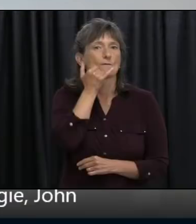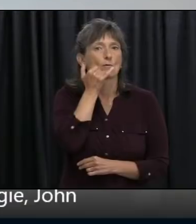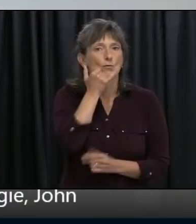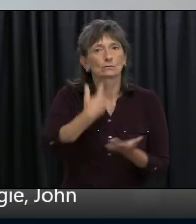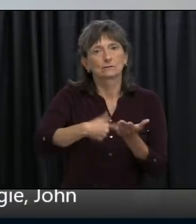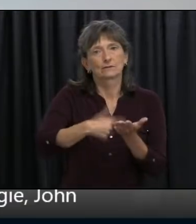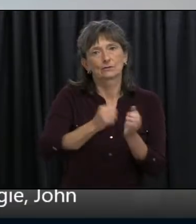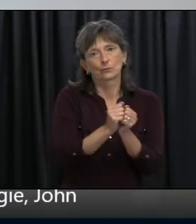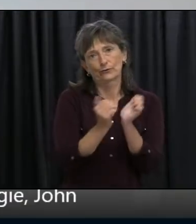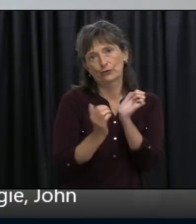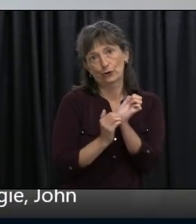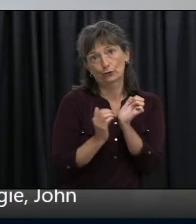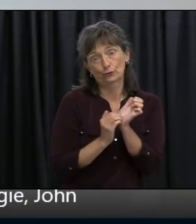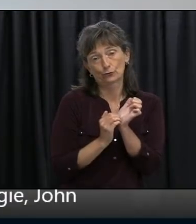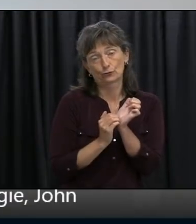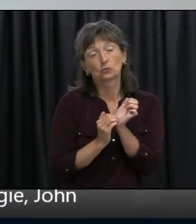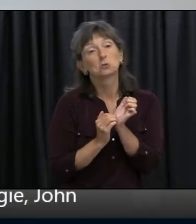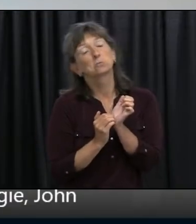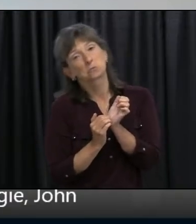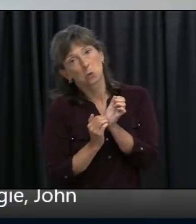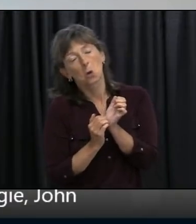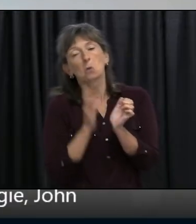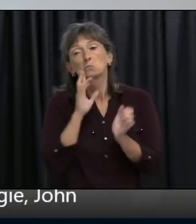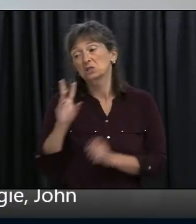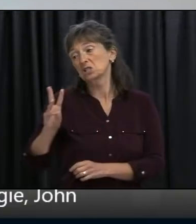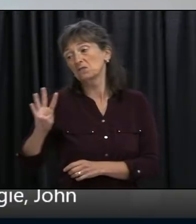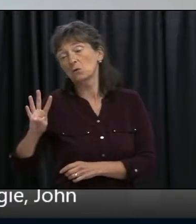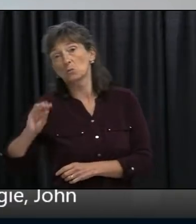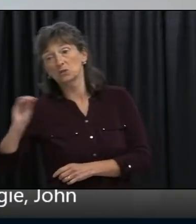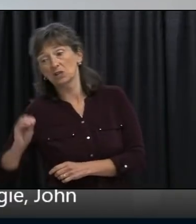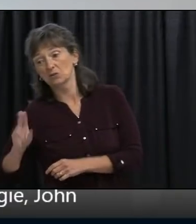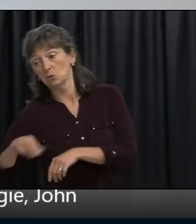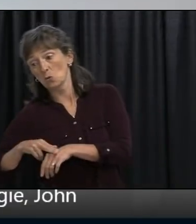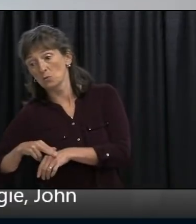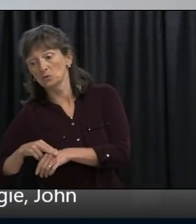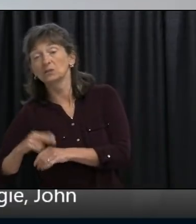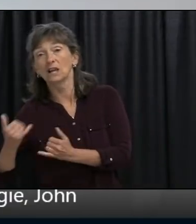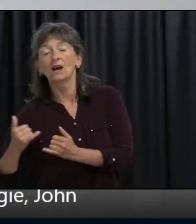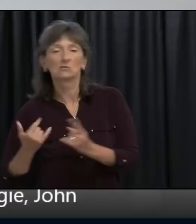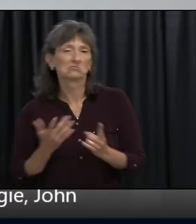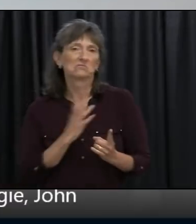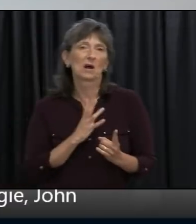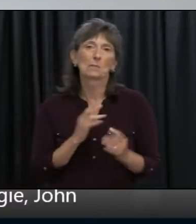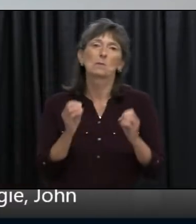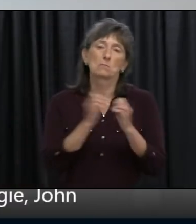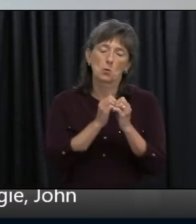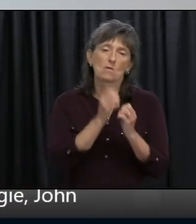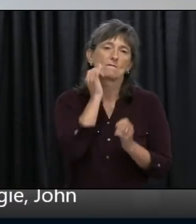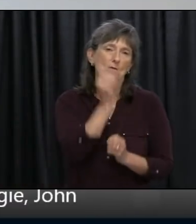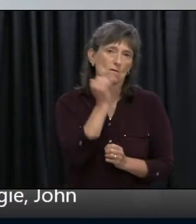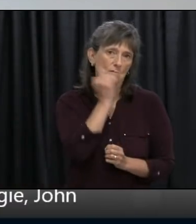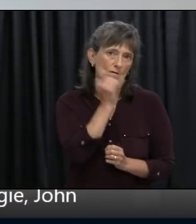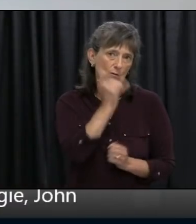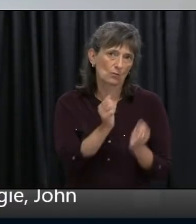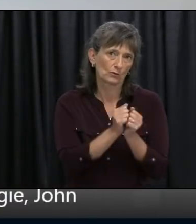And that is, I think, a singular success story of the pandemic and its response.